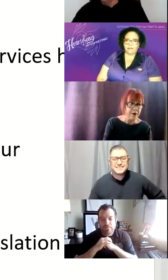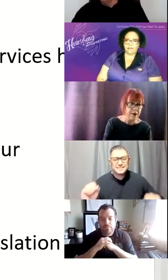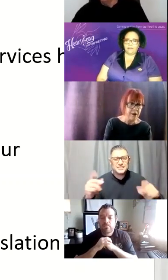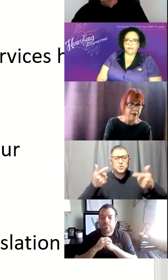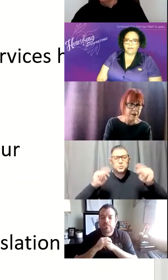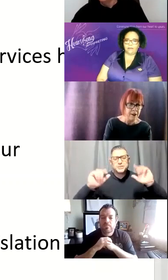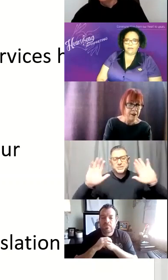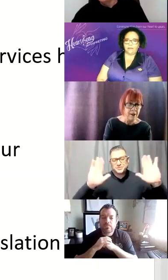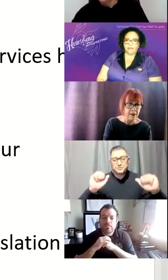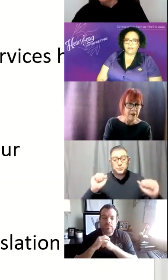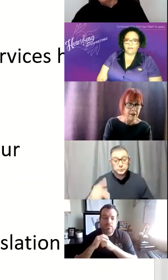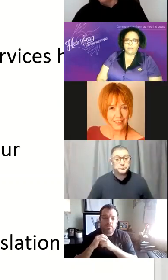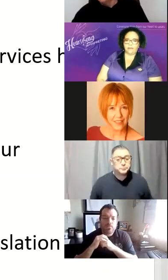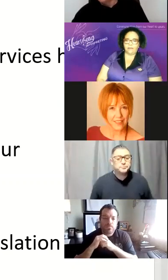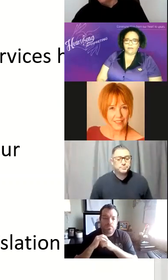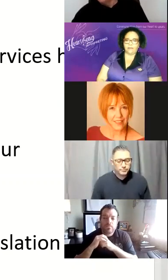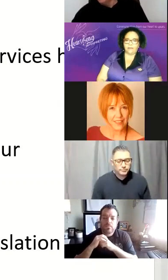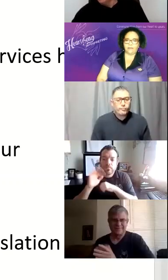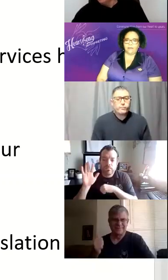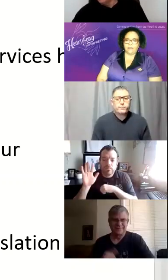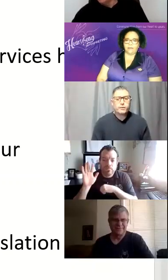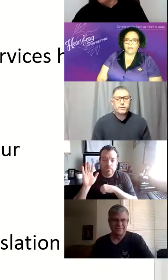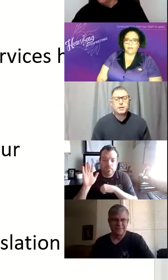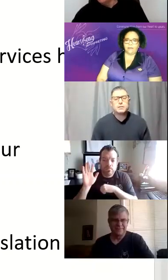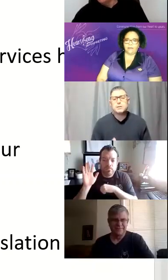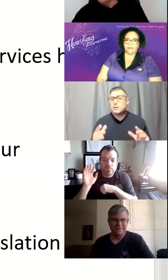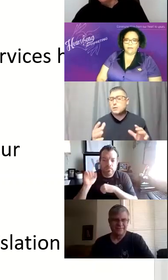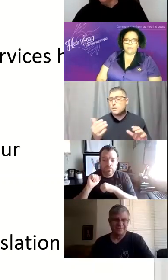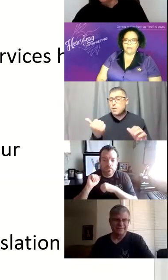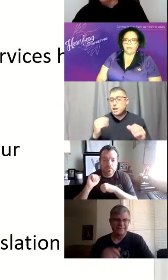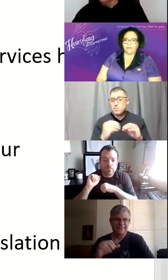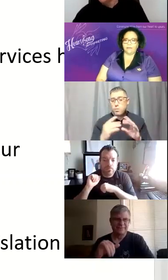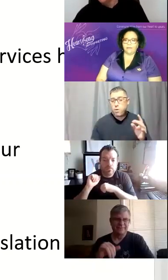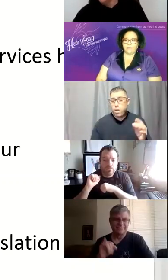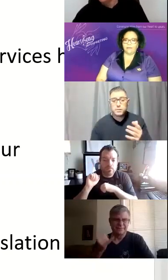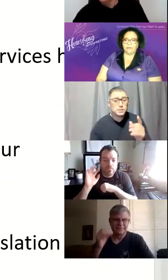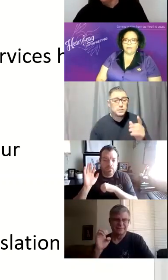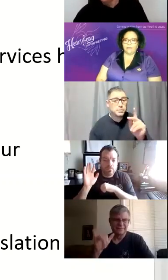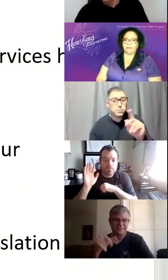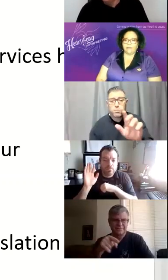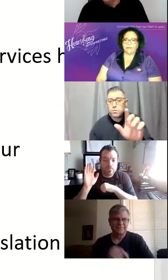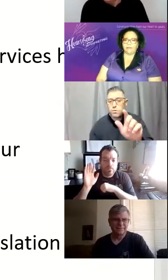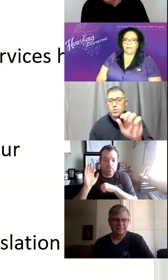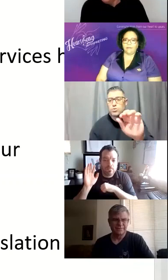you. Anybody else want to comment on that? Joey?